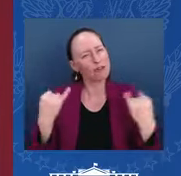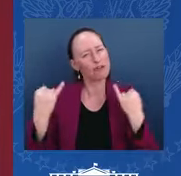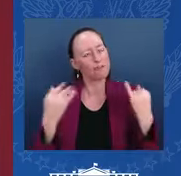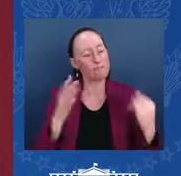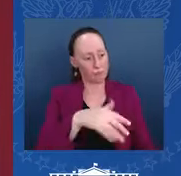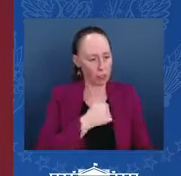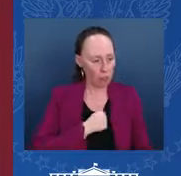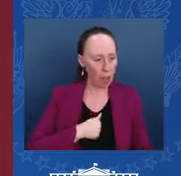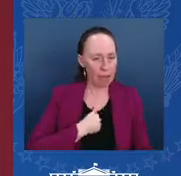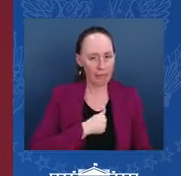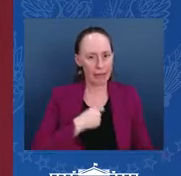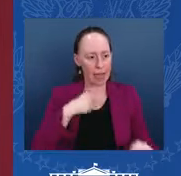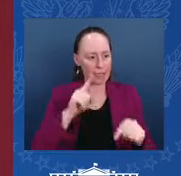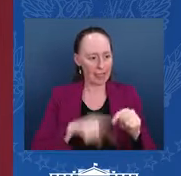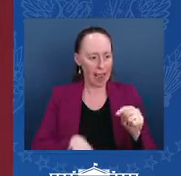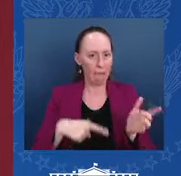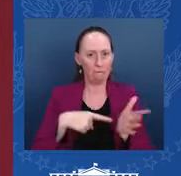I'm sorry.